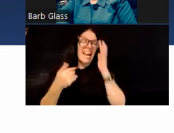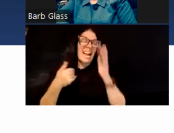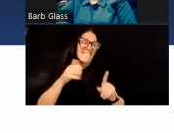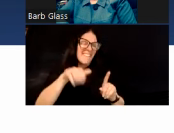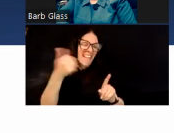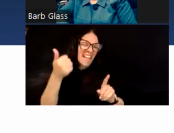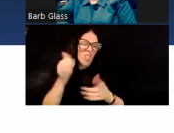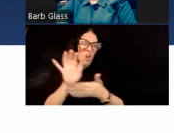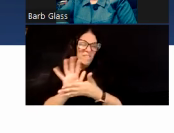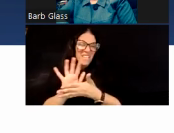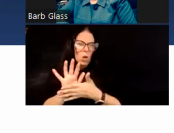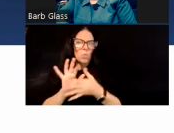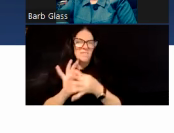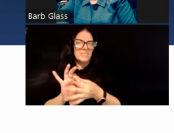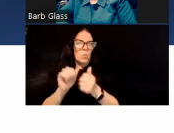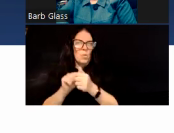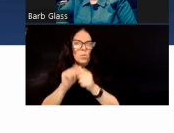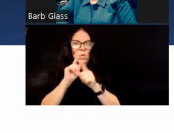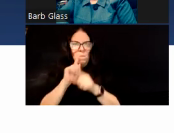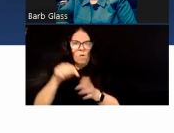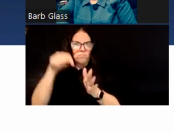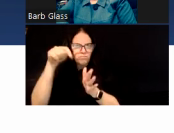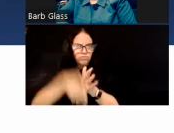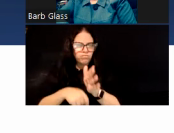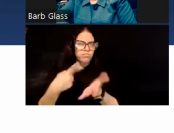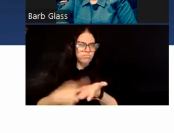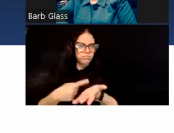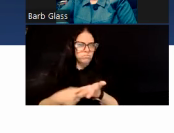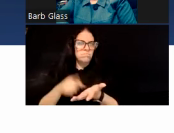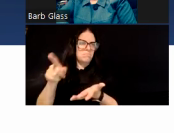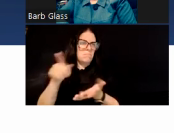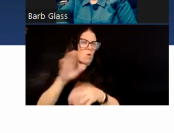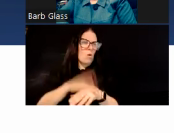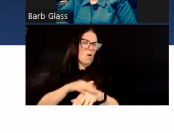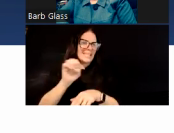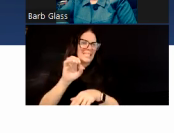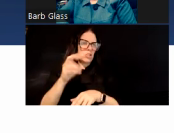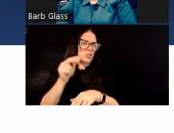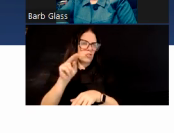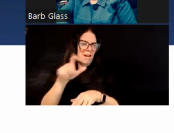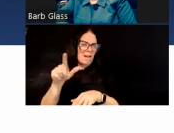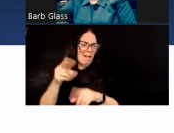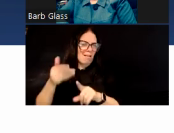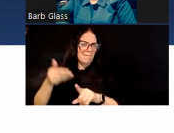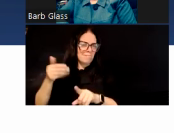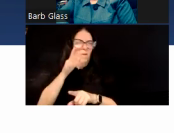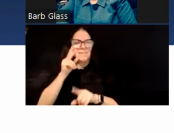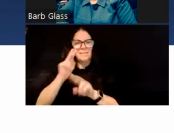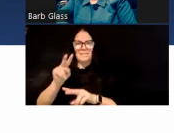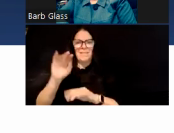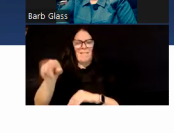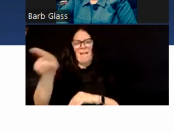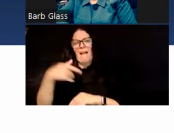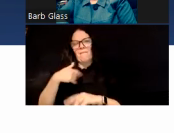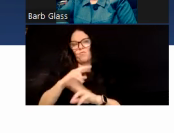just on the reports that you can look at that are on the pop-up PD in previous years that will give you more insight into